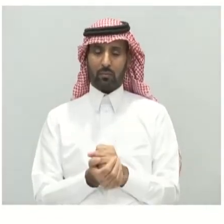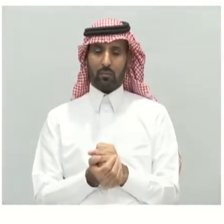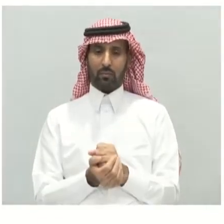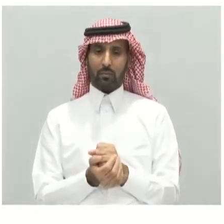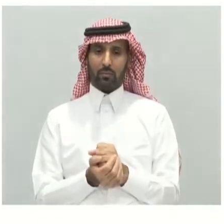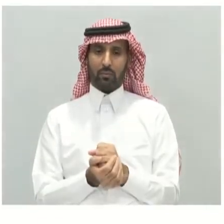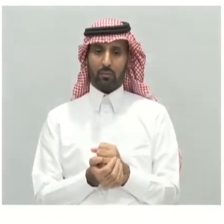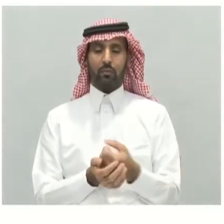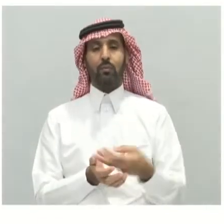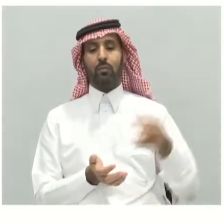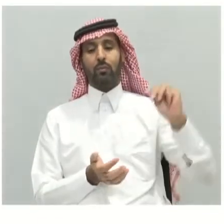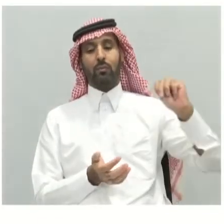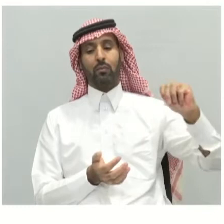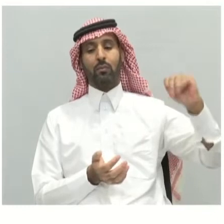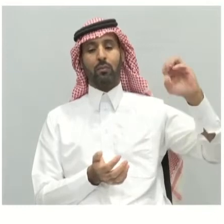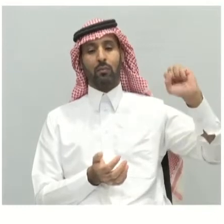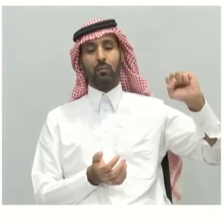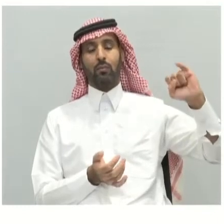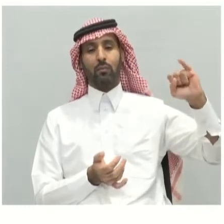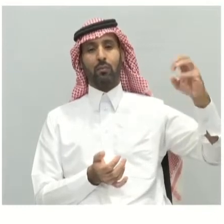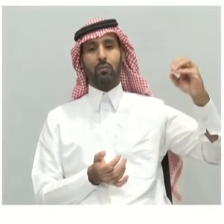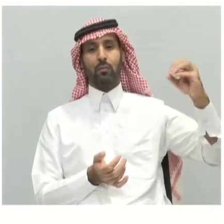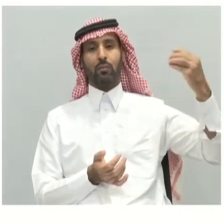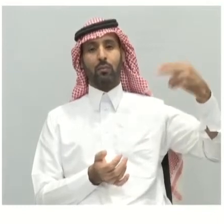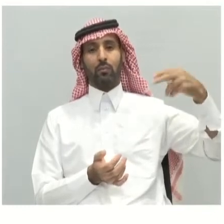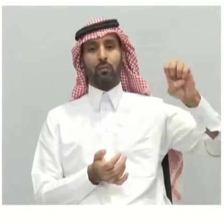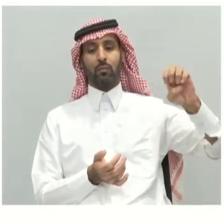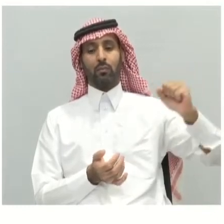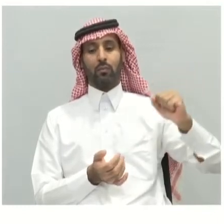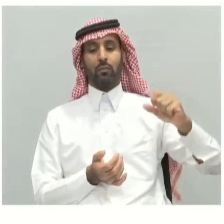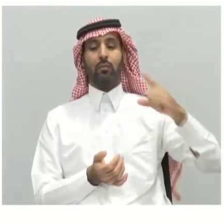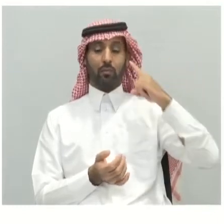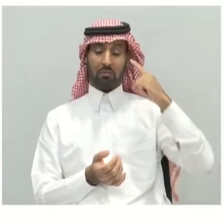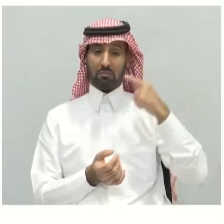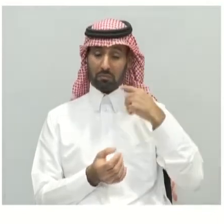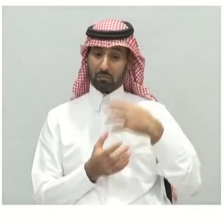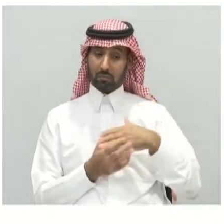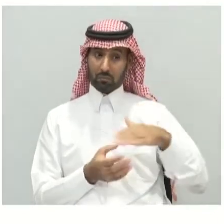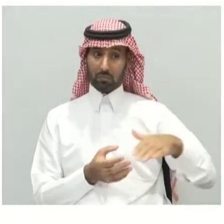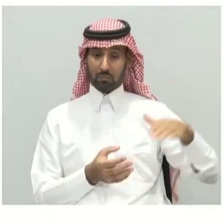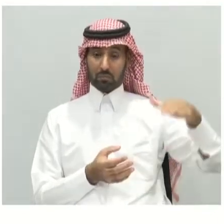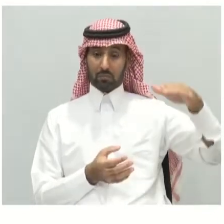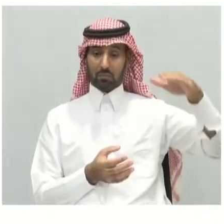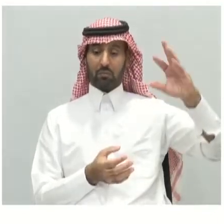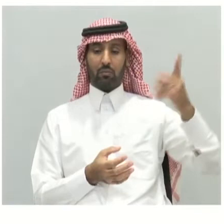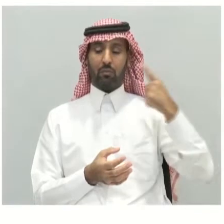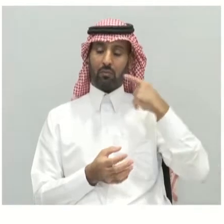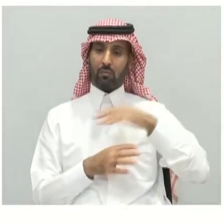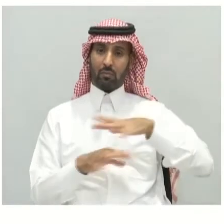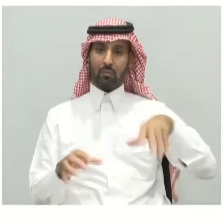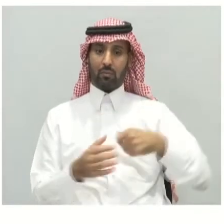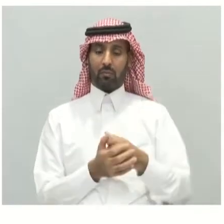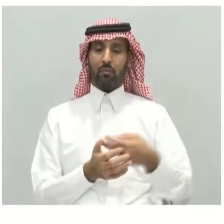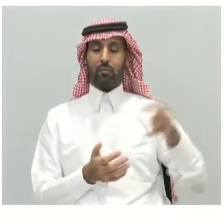Michael was raised in Montreal. So, was raised. Here, do we know who raised